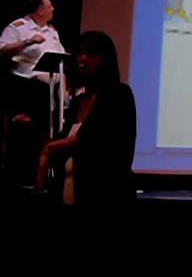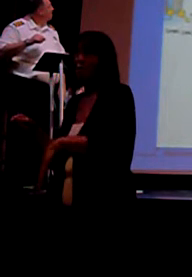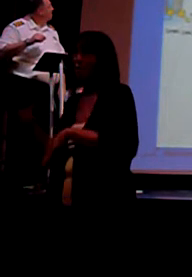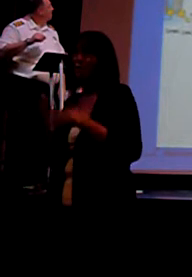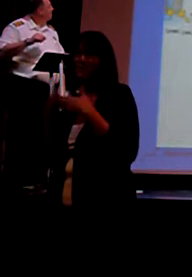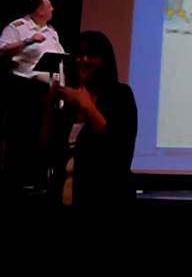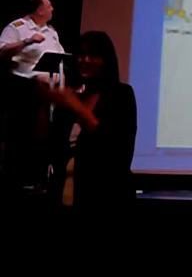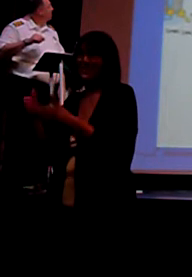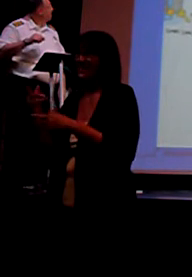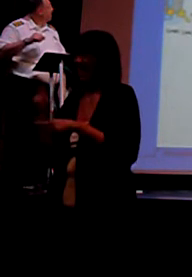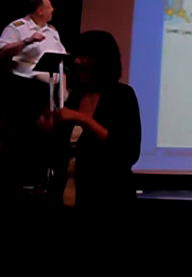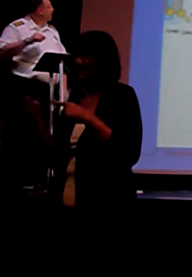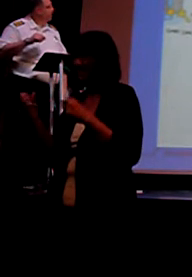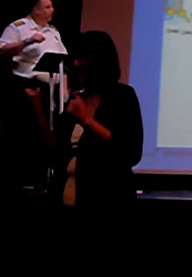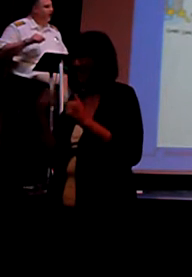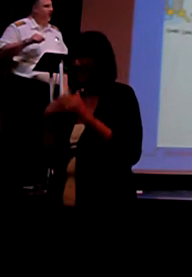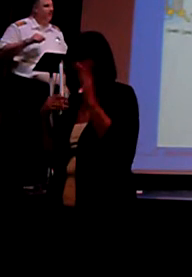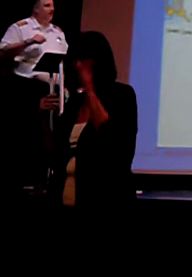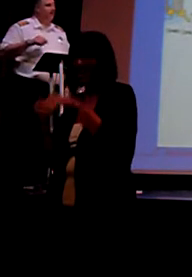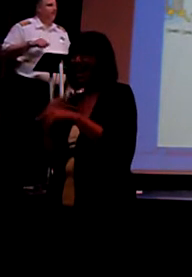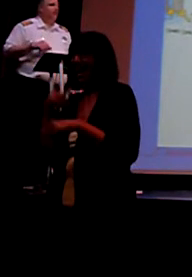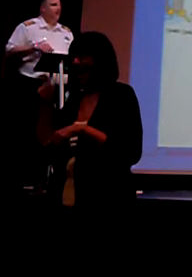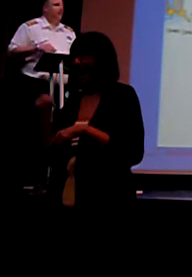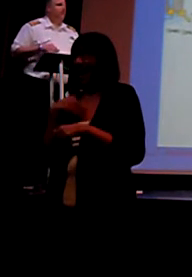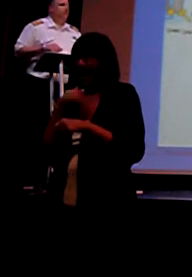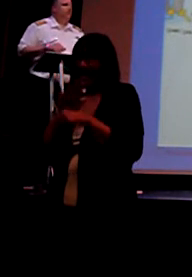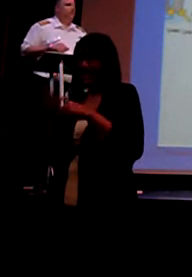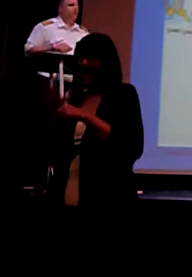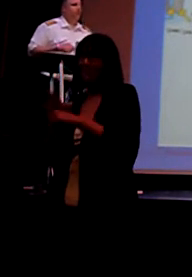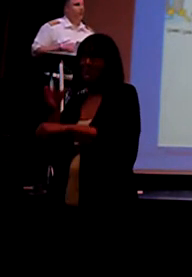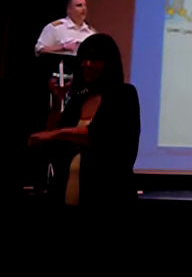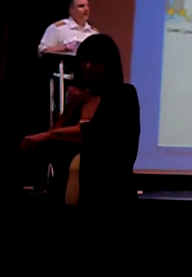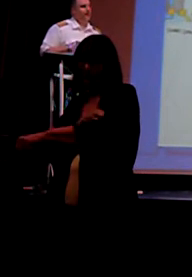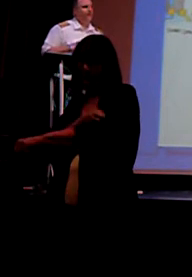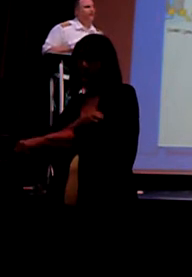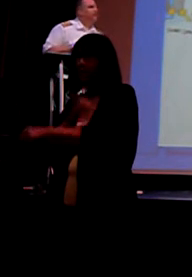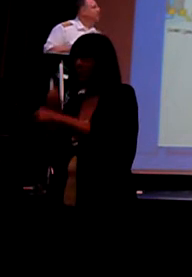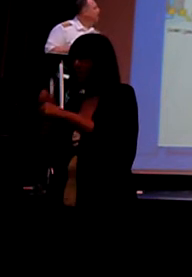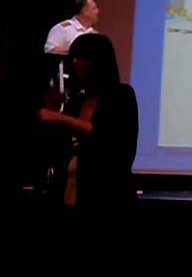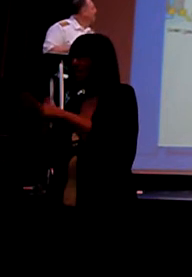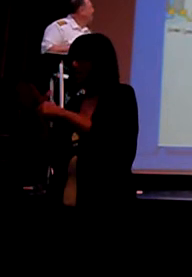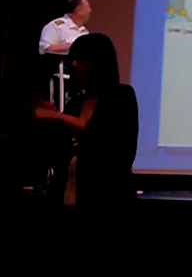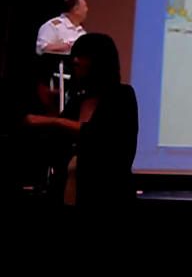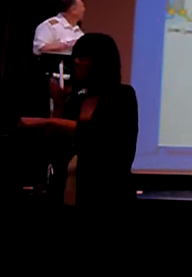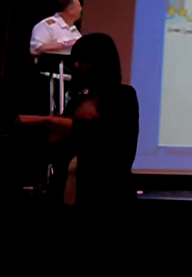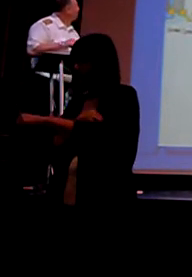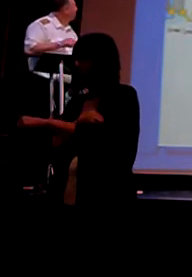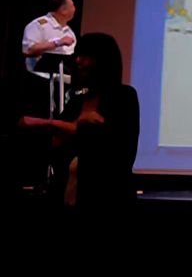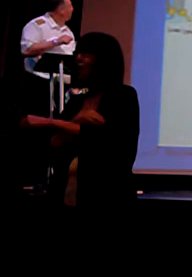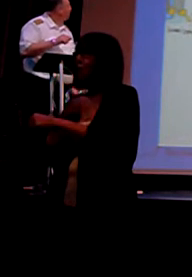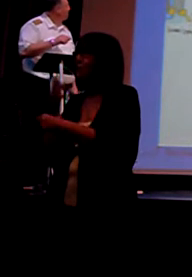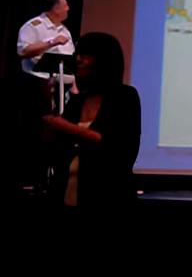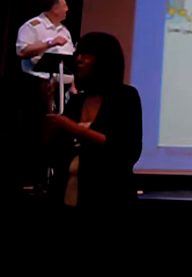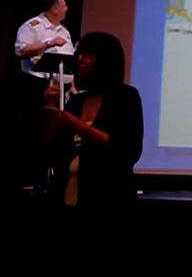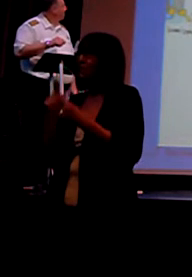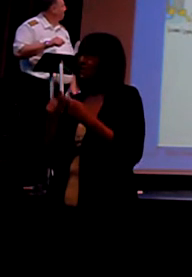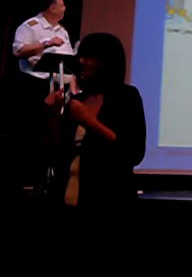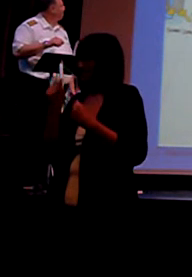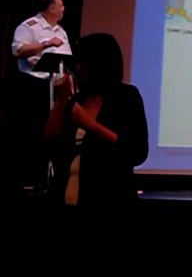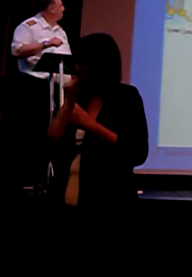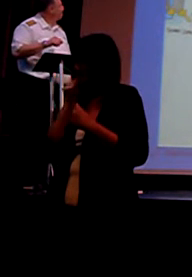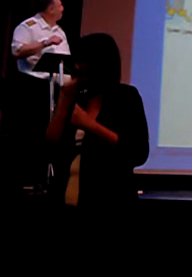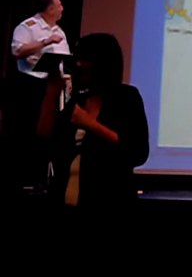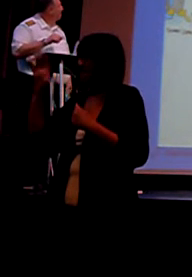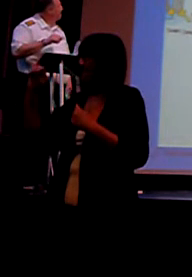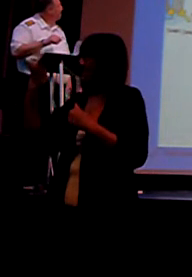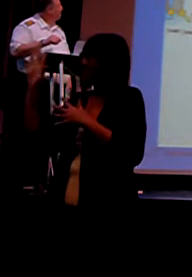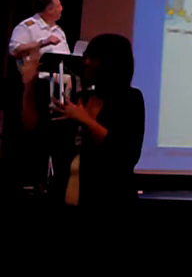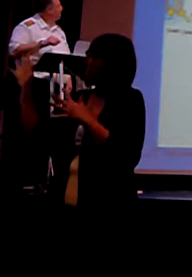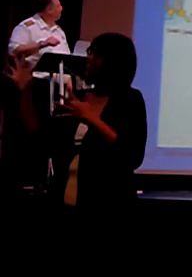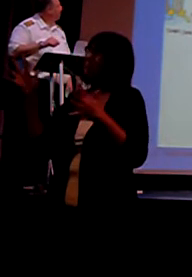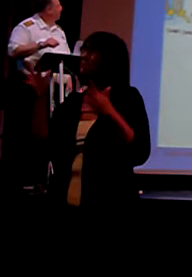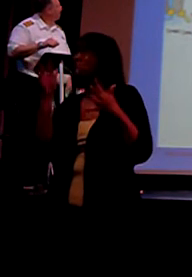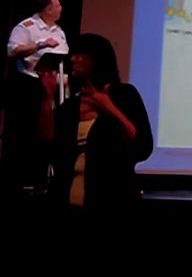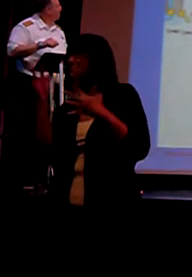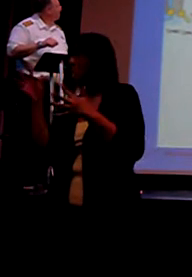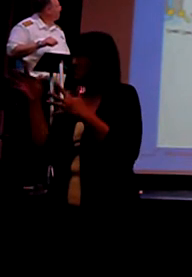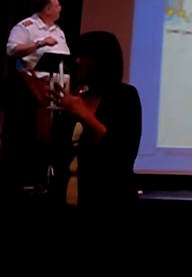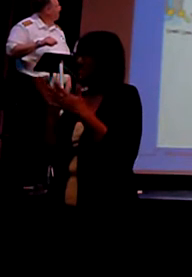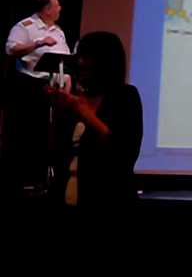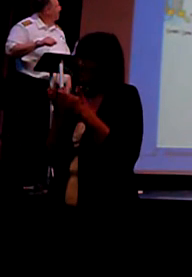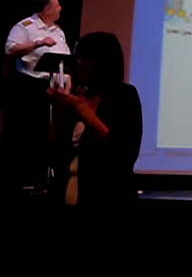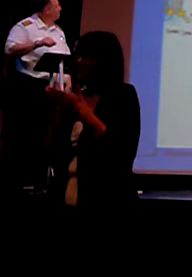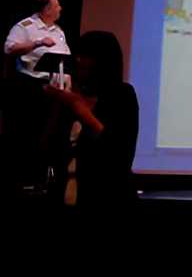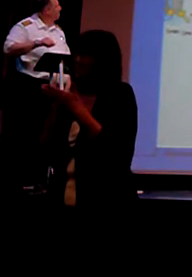So we had enough power, more than enough, to withstand 50 knots of wind as we were coming out